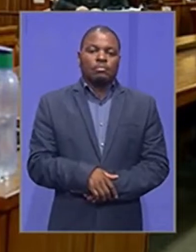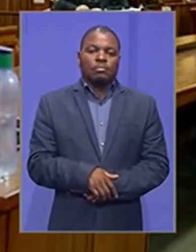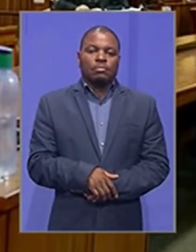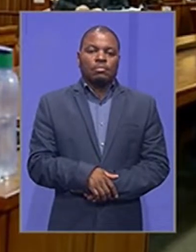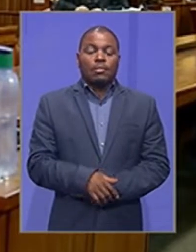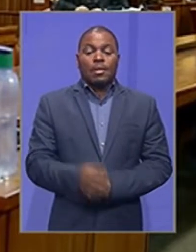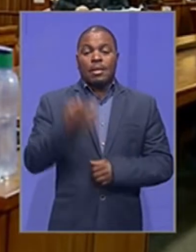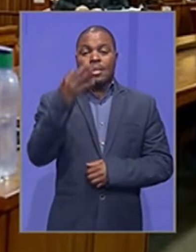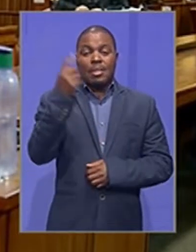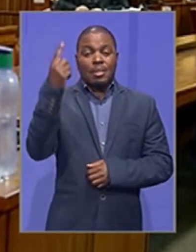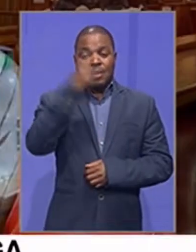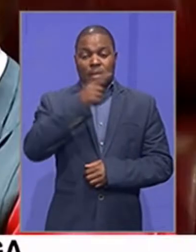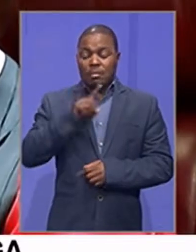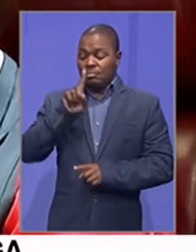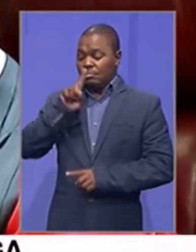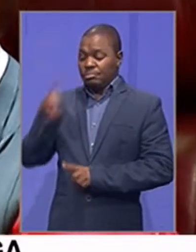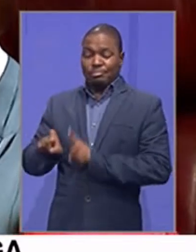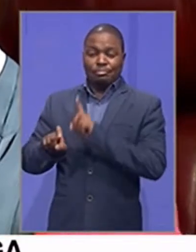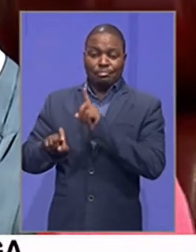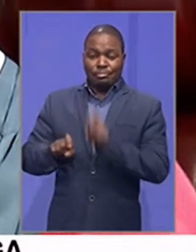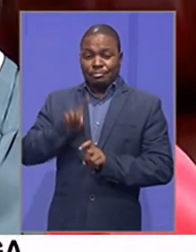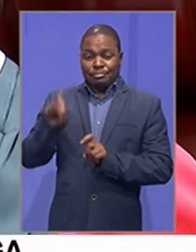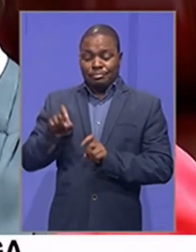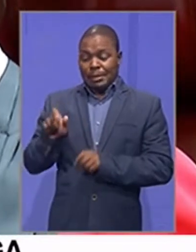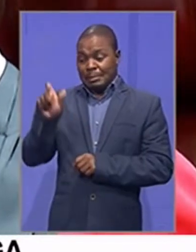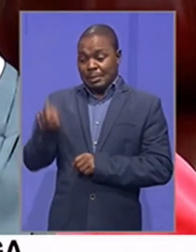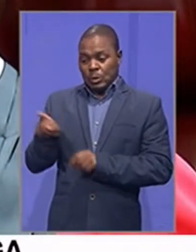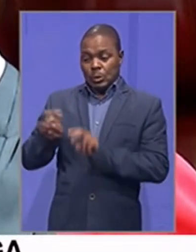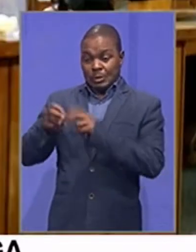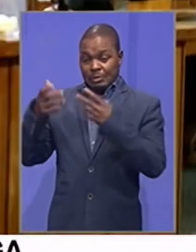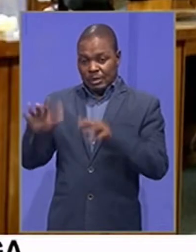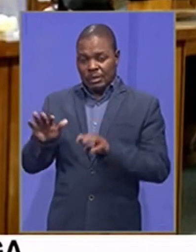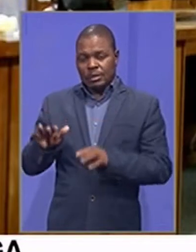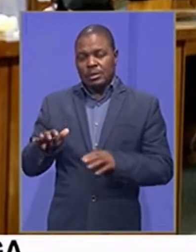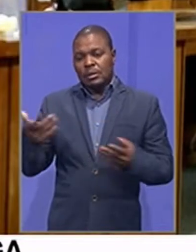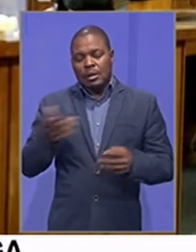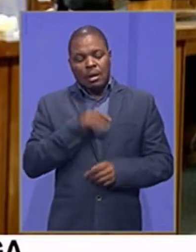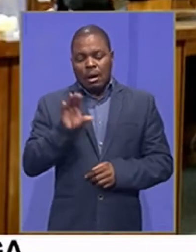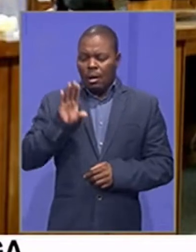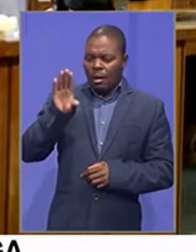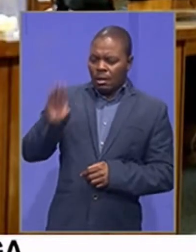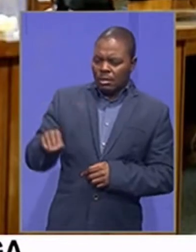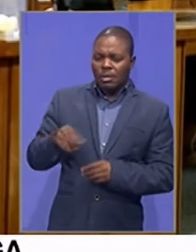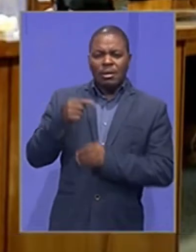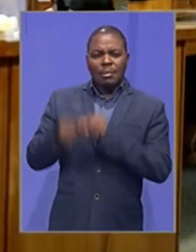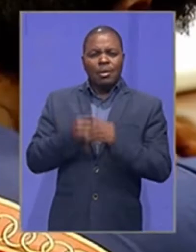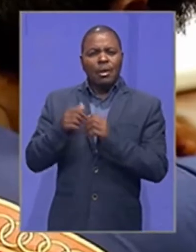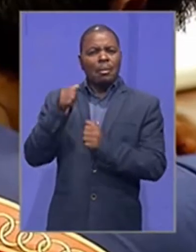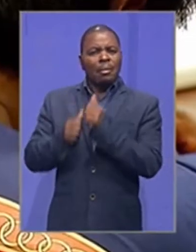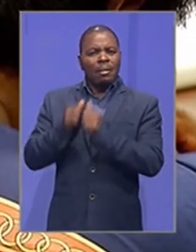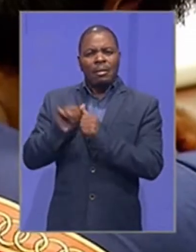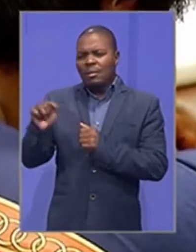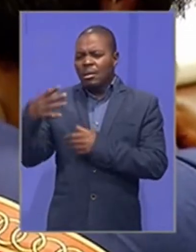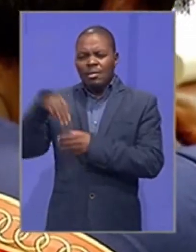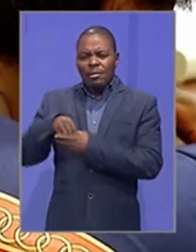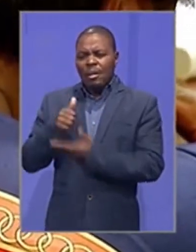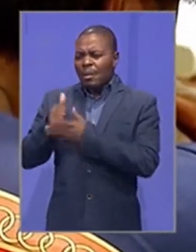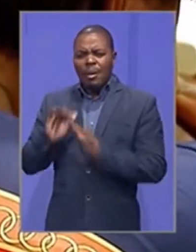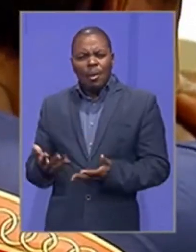ke malatsi a le mararo a ntse a botsolotswa. Motlhokofadiwa o na amega fa botswa ka karolo eo abuti wa gagwe a ntseng le yone